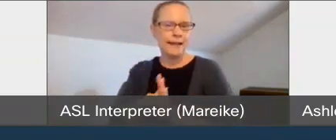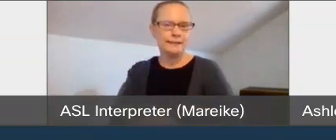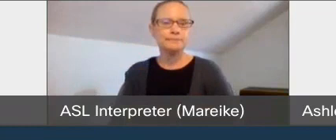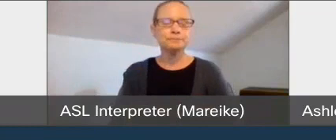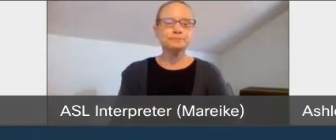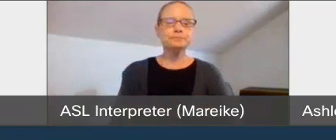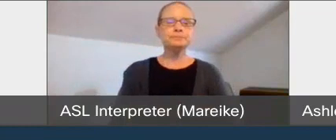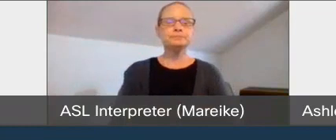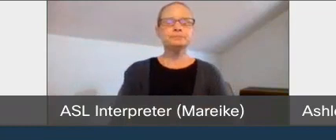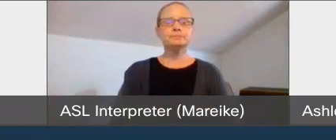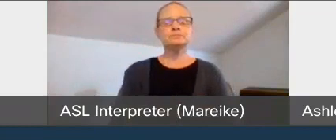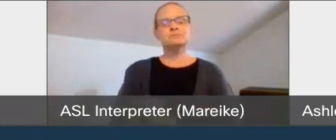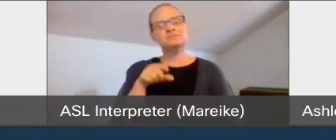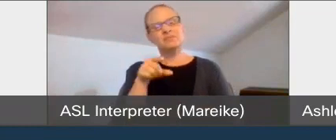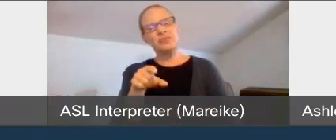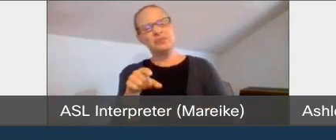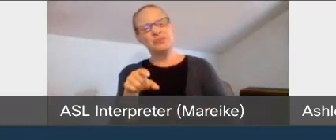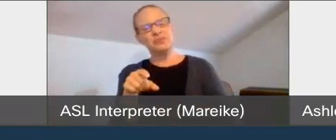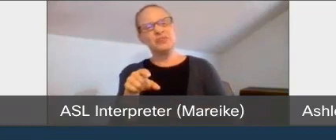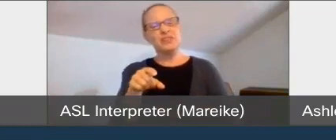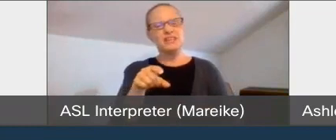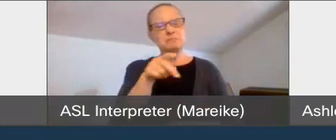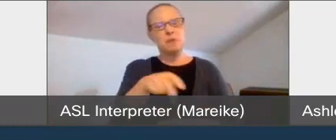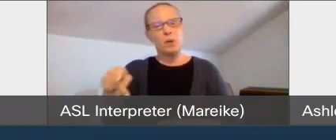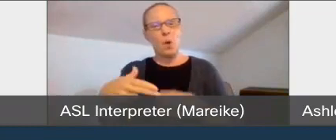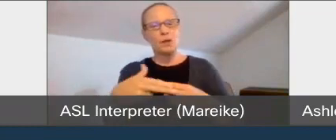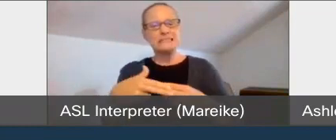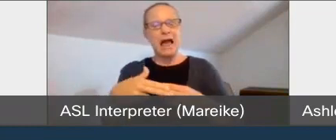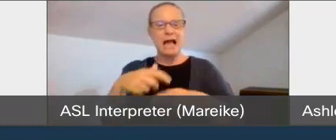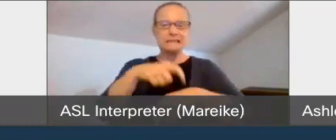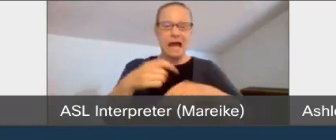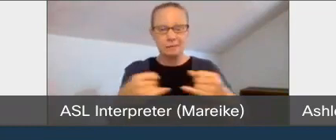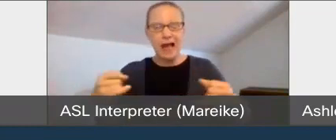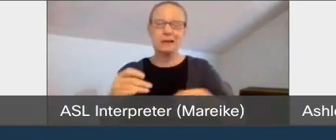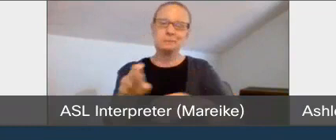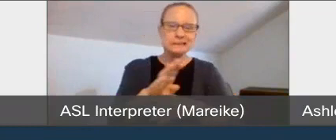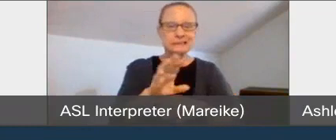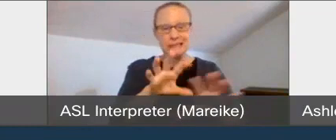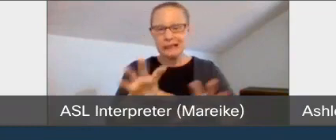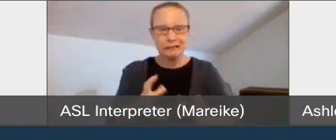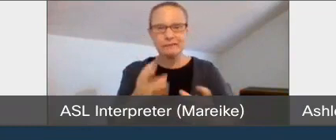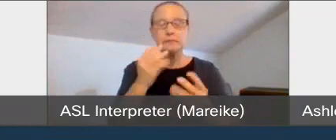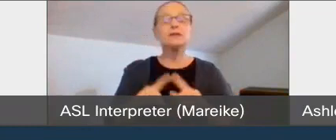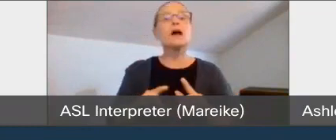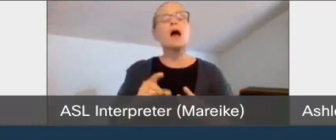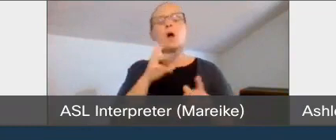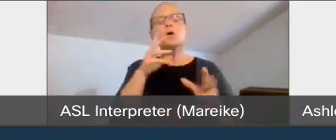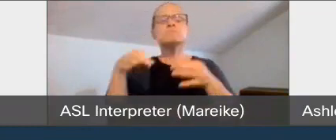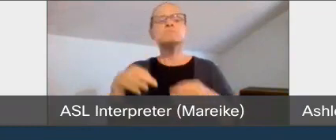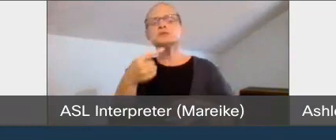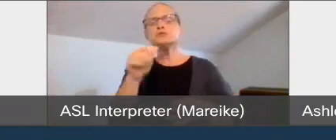So this is a busy timeline, so I'll just talk you through some of the main points that Georgia went through. Back